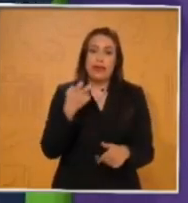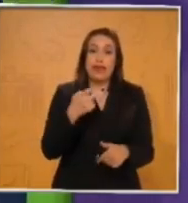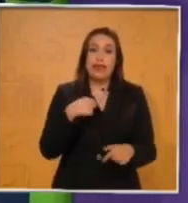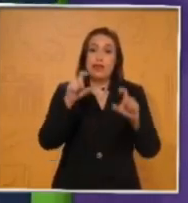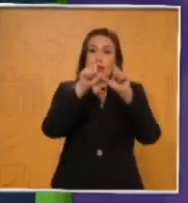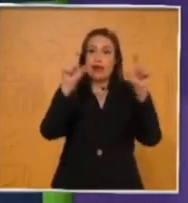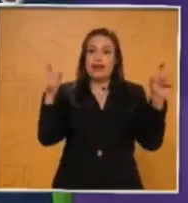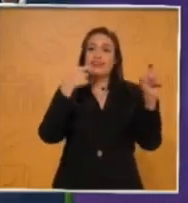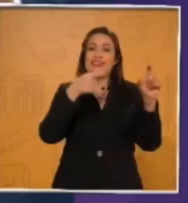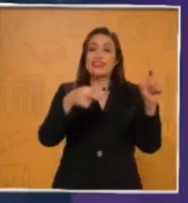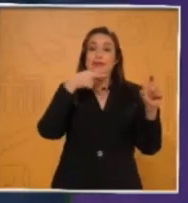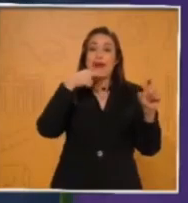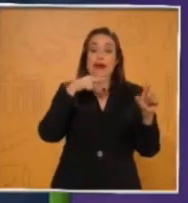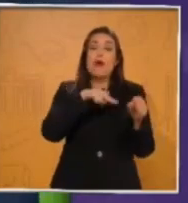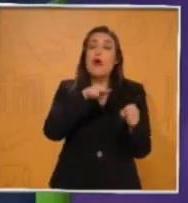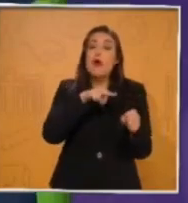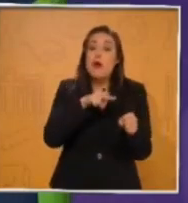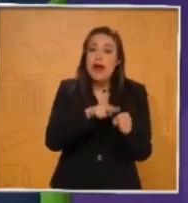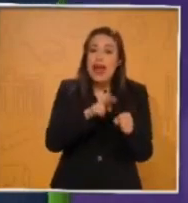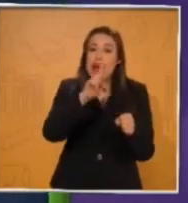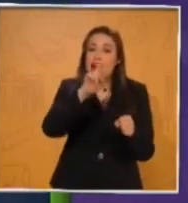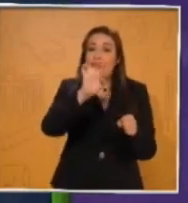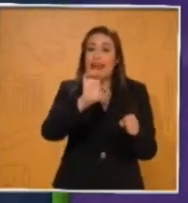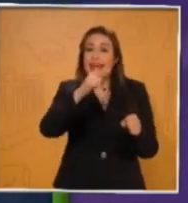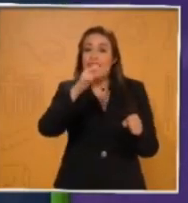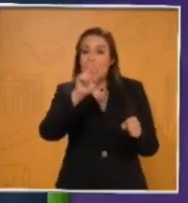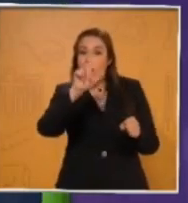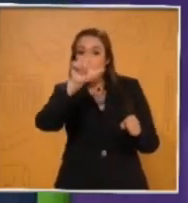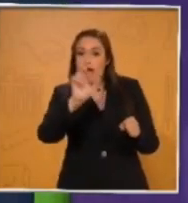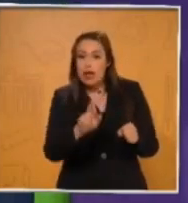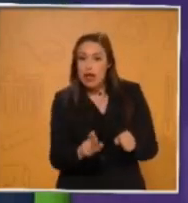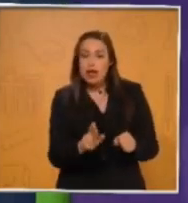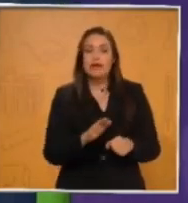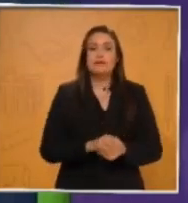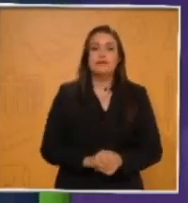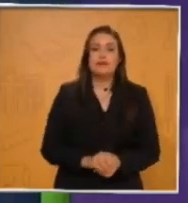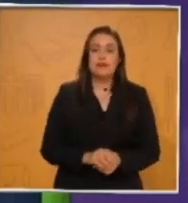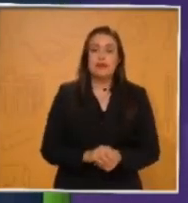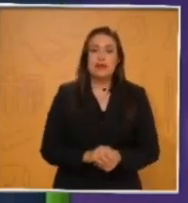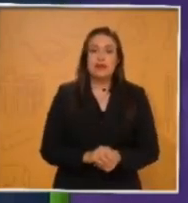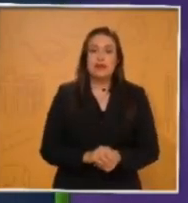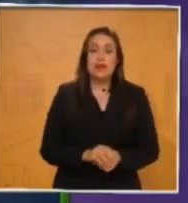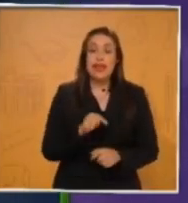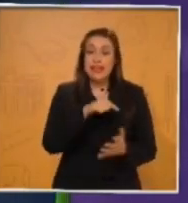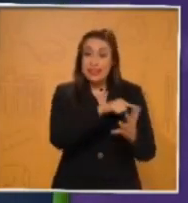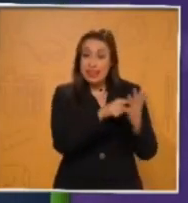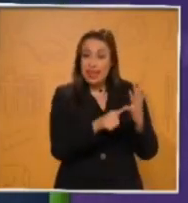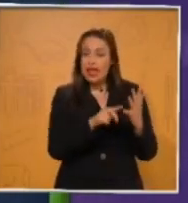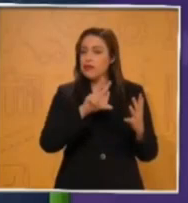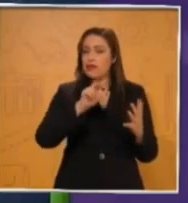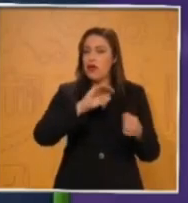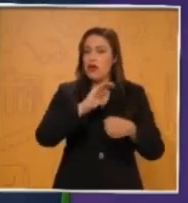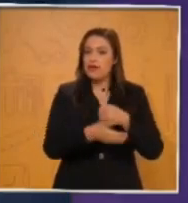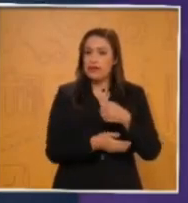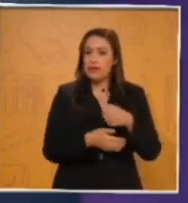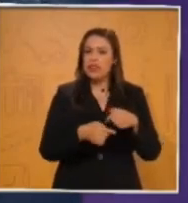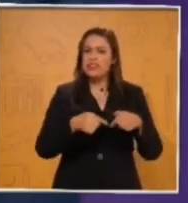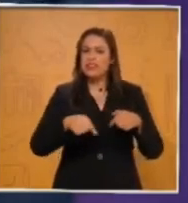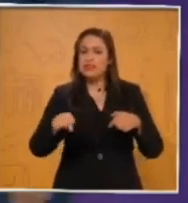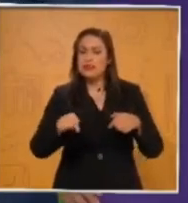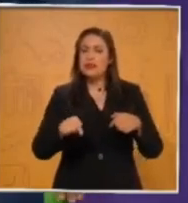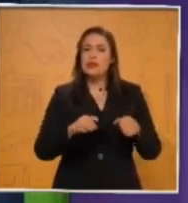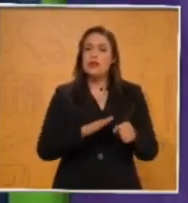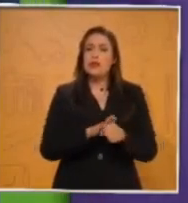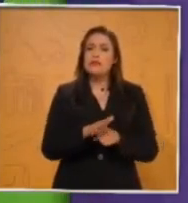irregular, not normal. They don't finish in ed. Then we have an